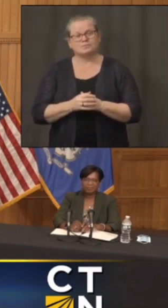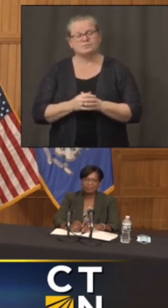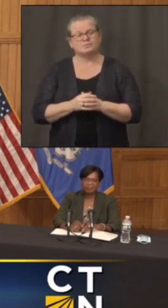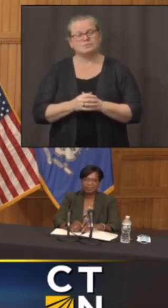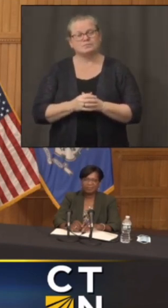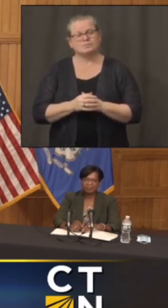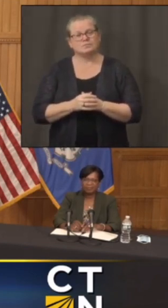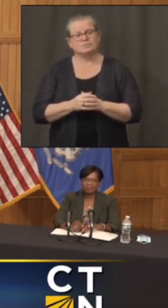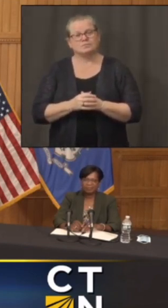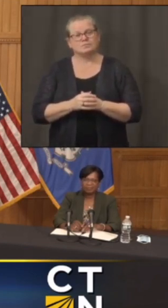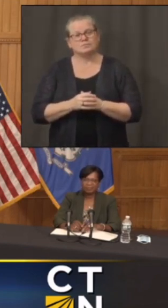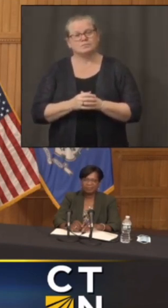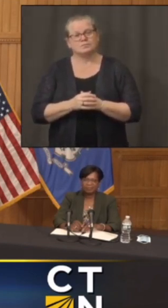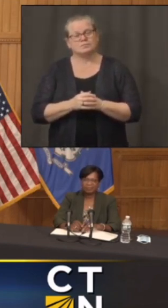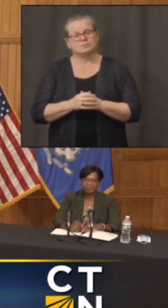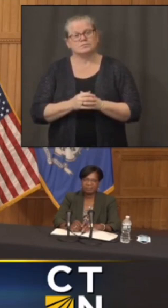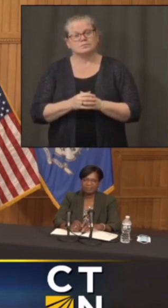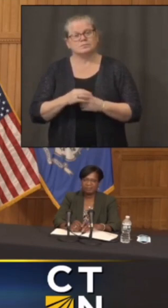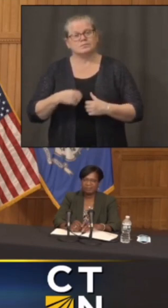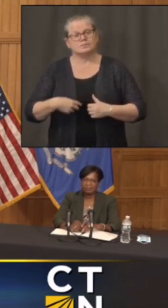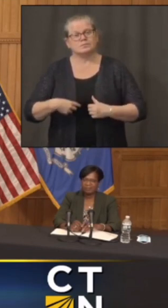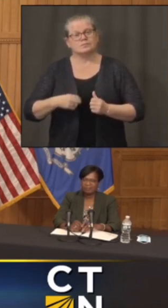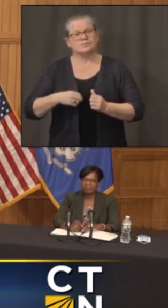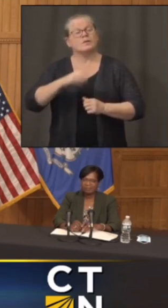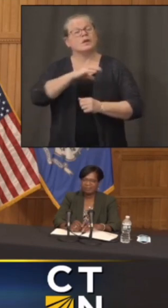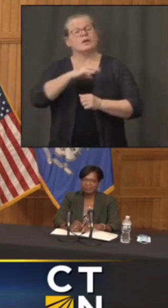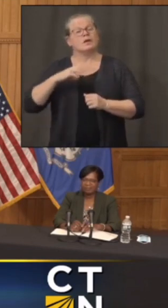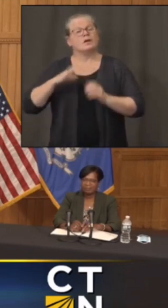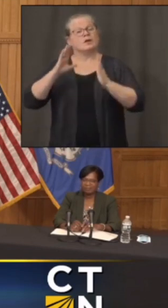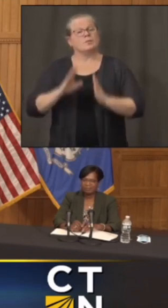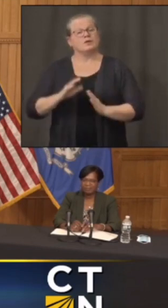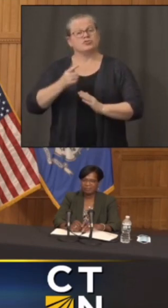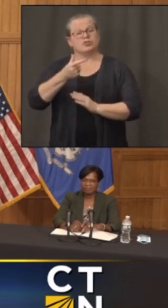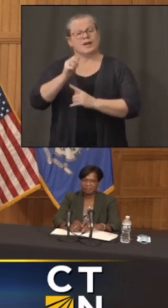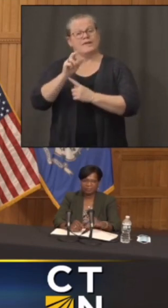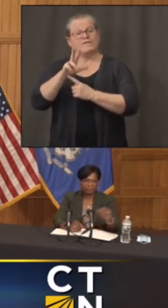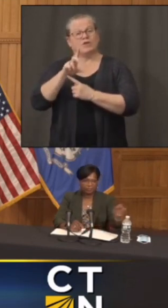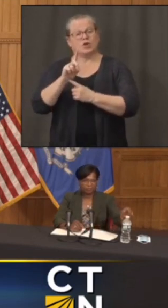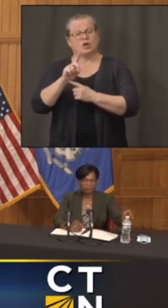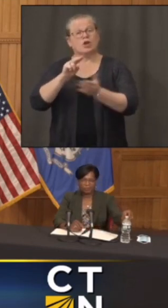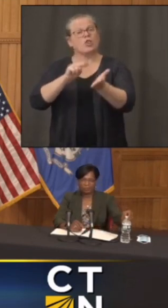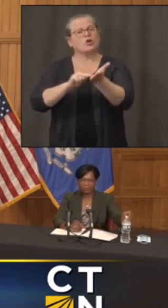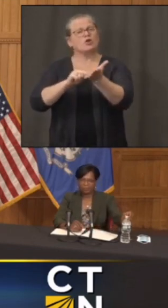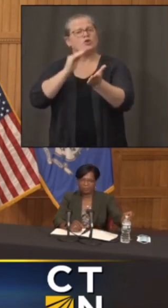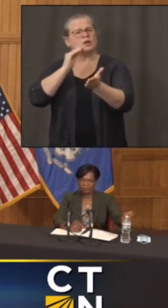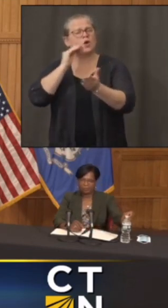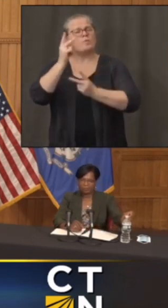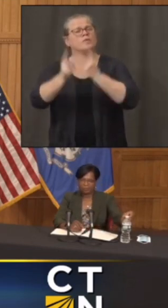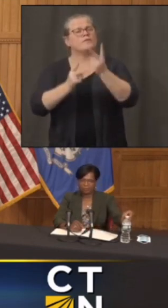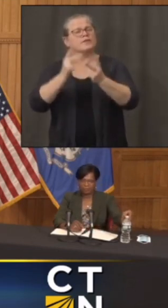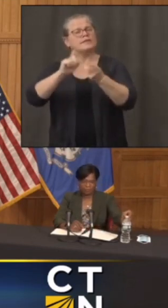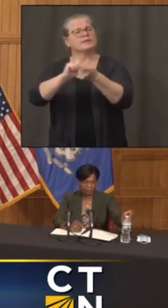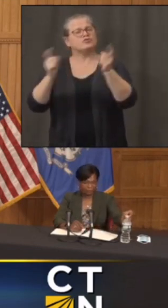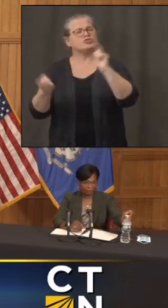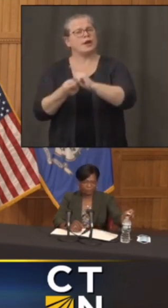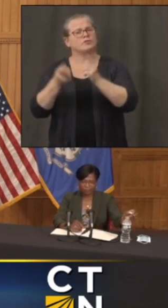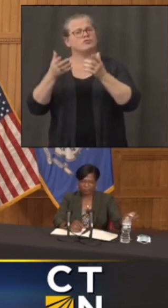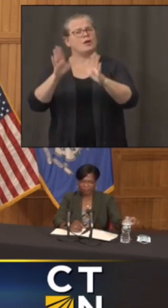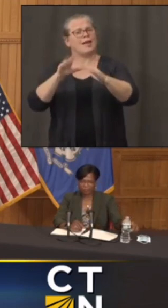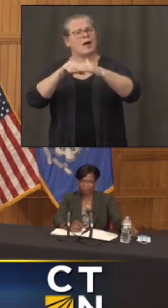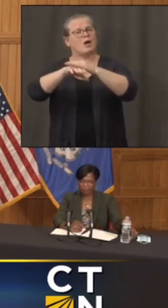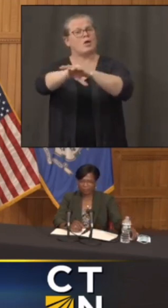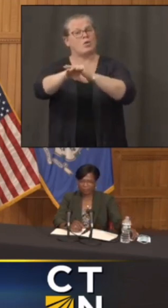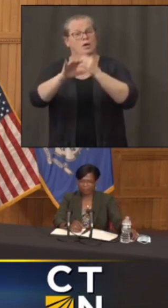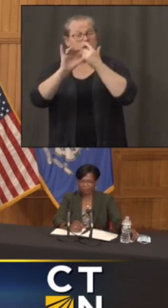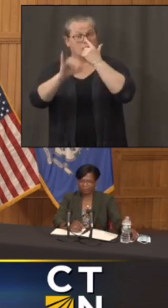bit more about the visitation changes at the nursing homes. Is this a blanket policy, or is this going to be tailored to each